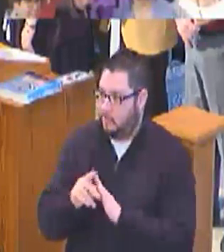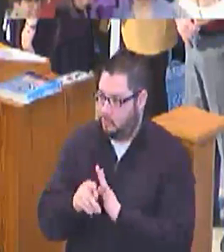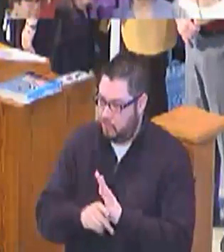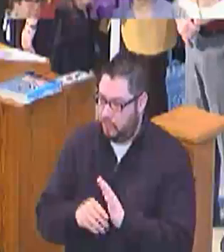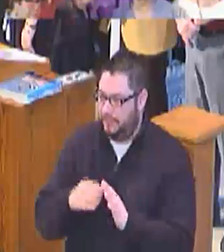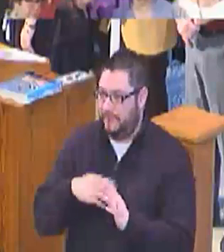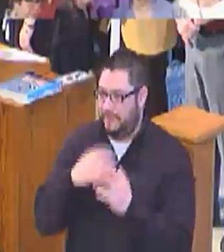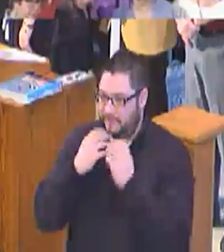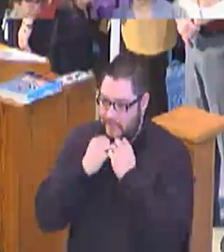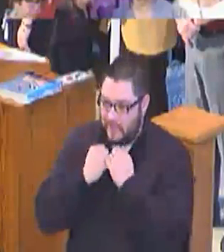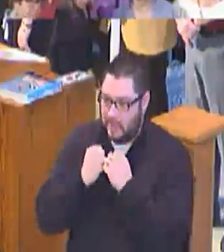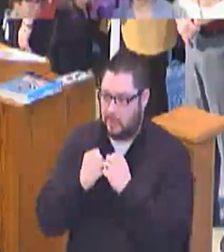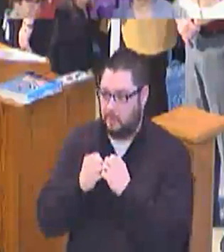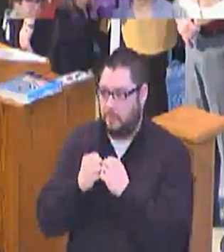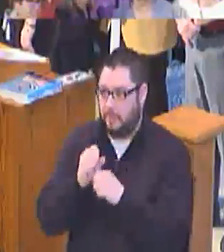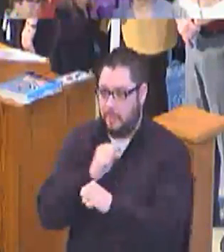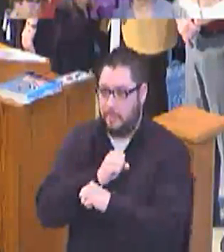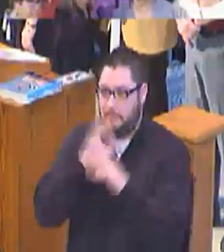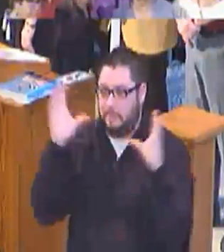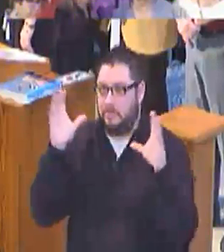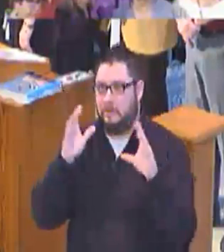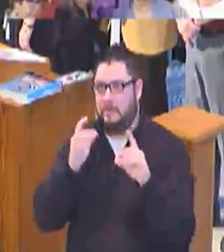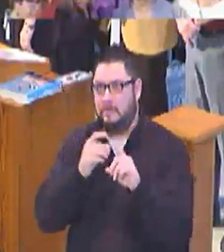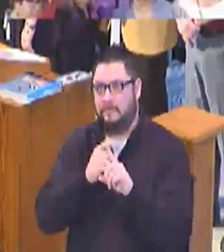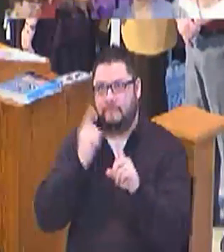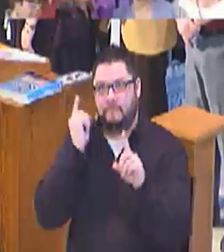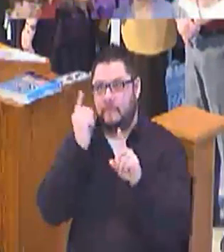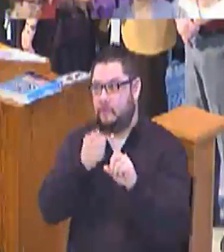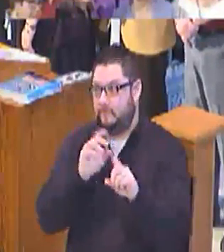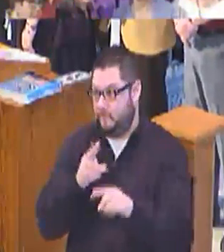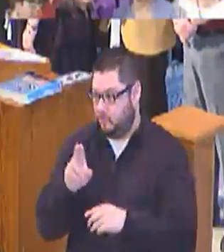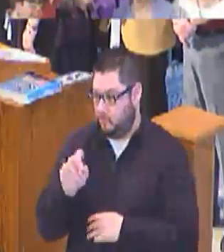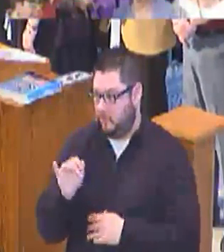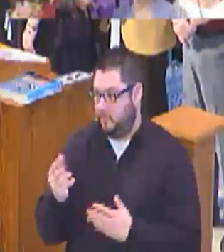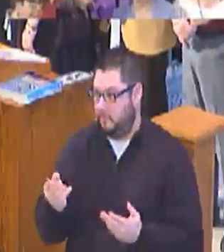values, mission, and vision of Unity Minneapolis? I am.